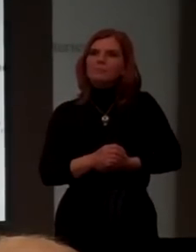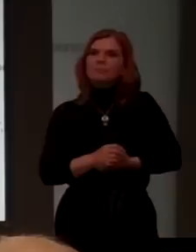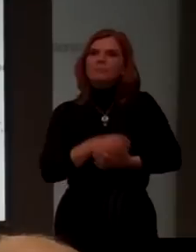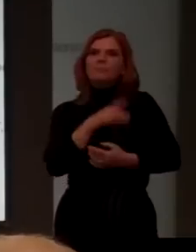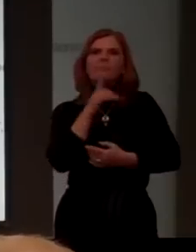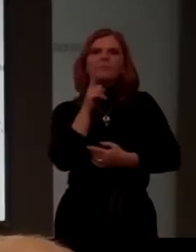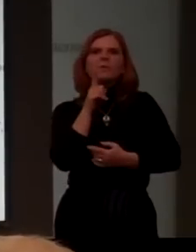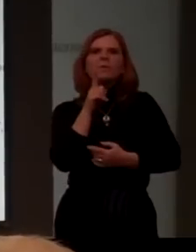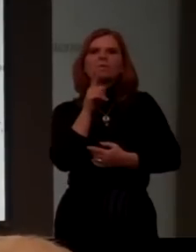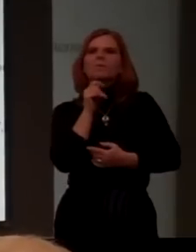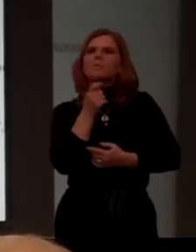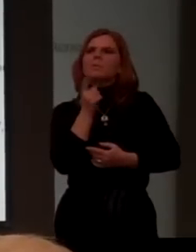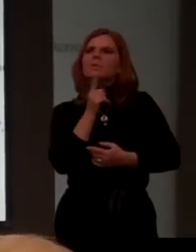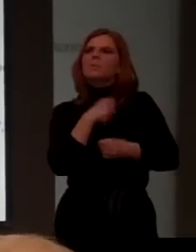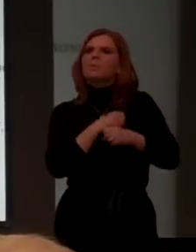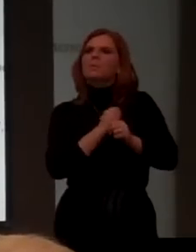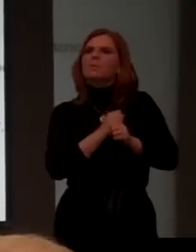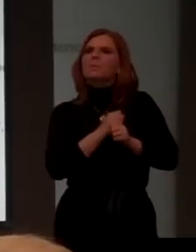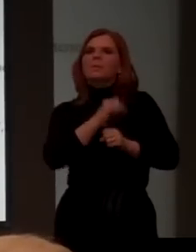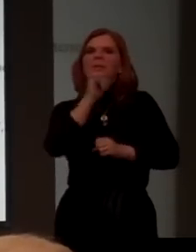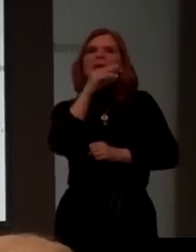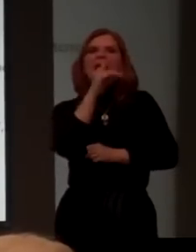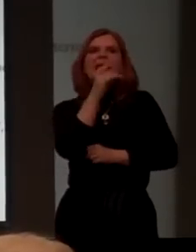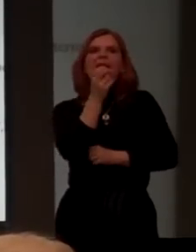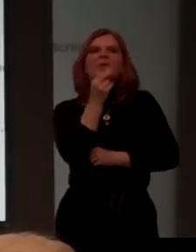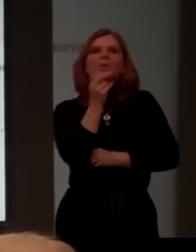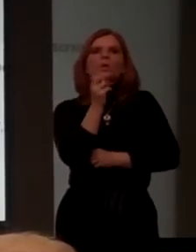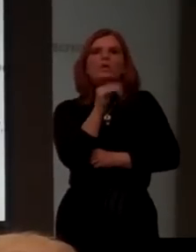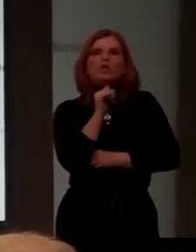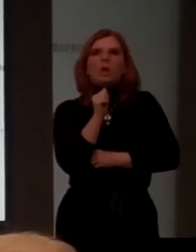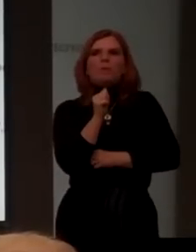where's this thing made? Indonesia.